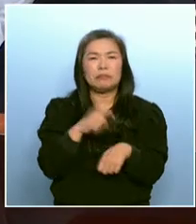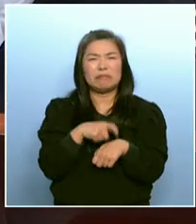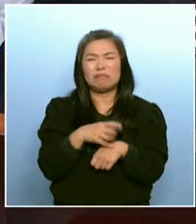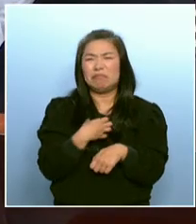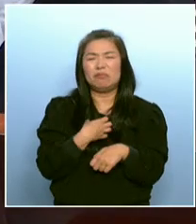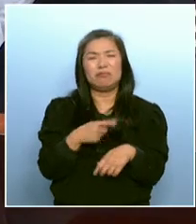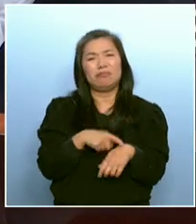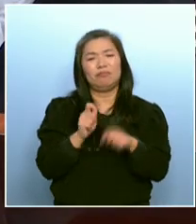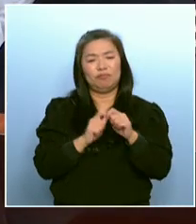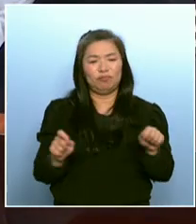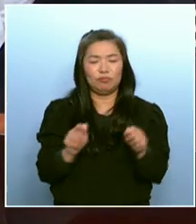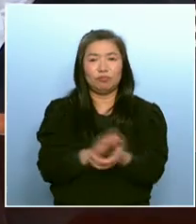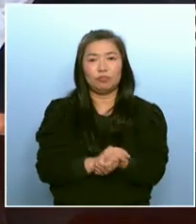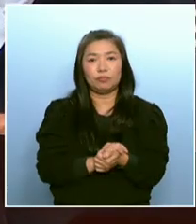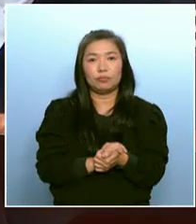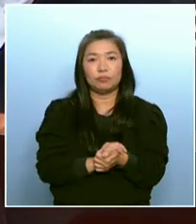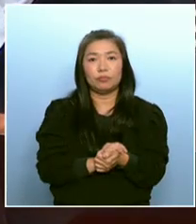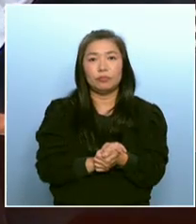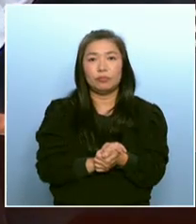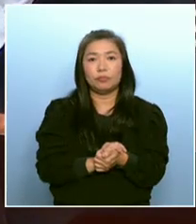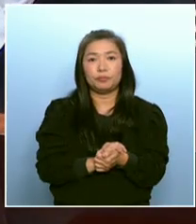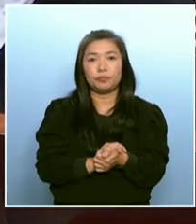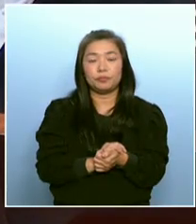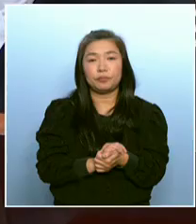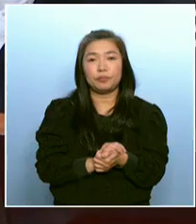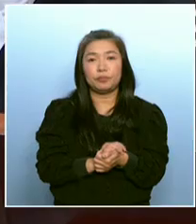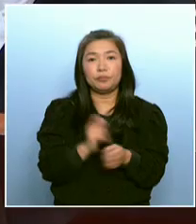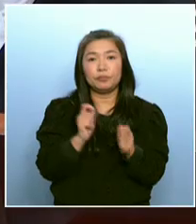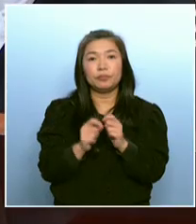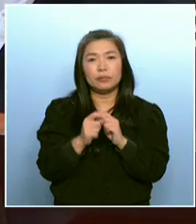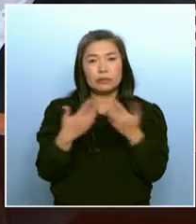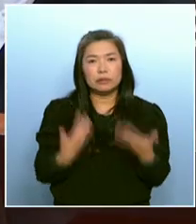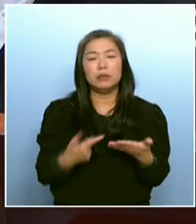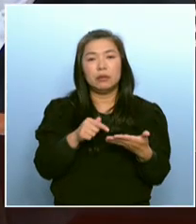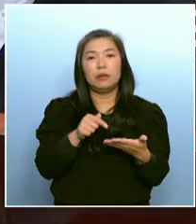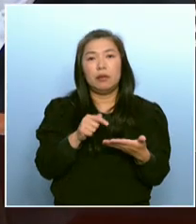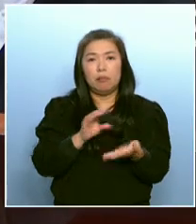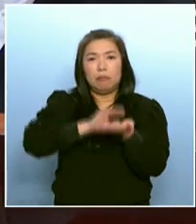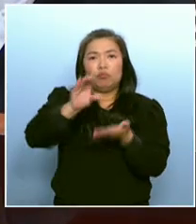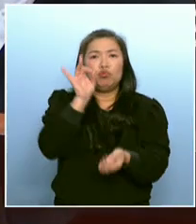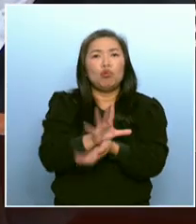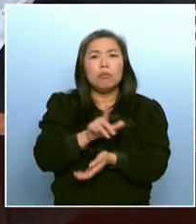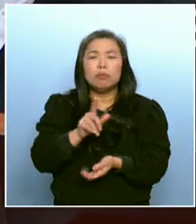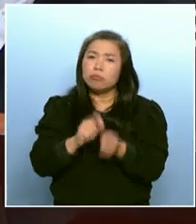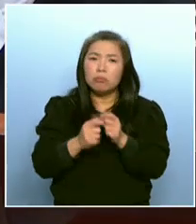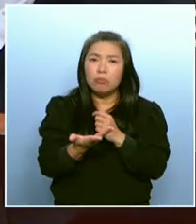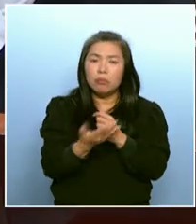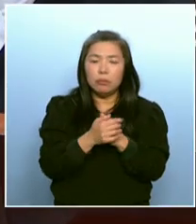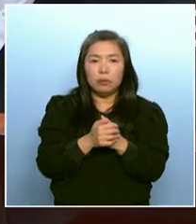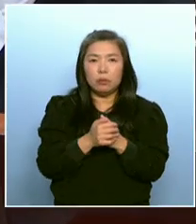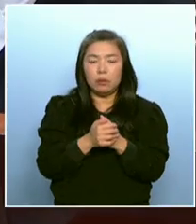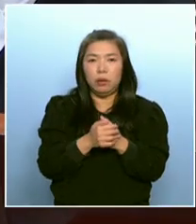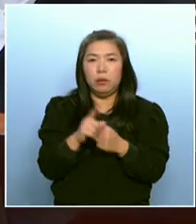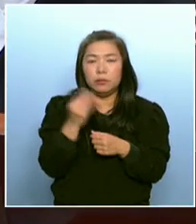Also, I understand that this will take 8 years to complete. This is rather a long time. And why are you asking